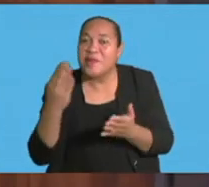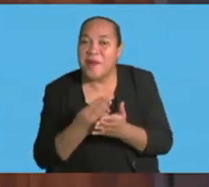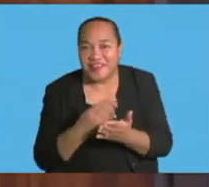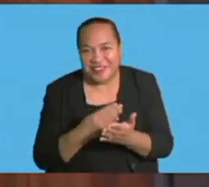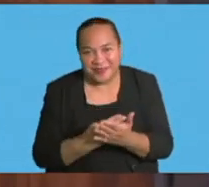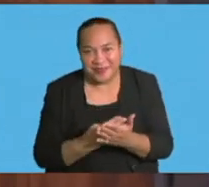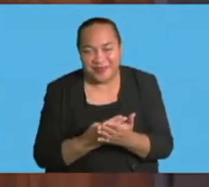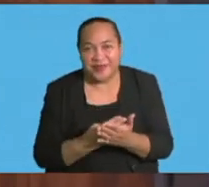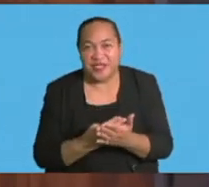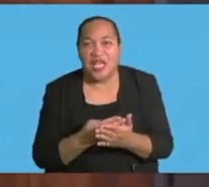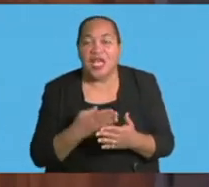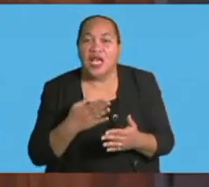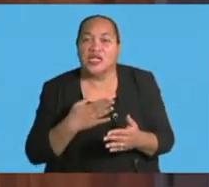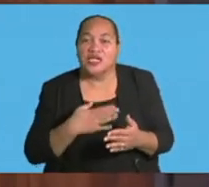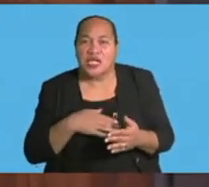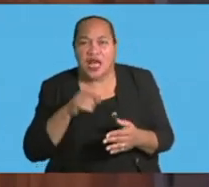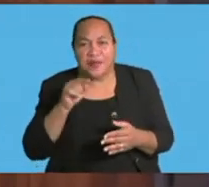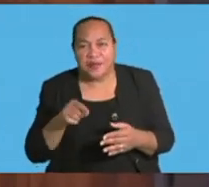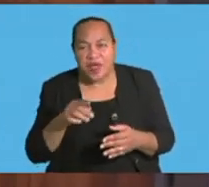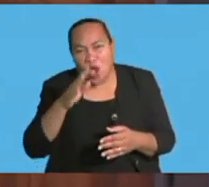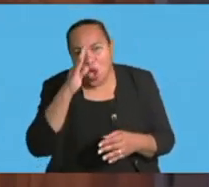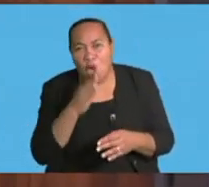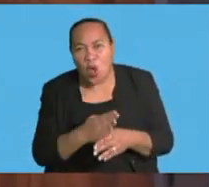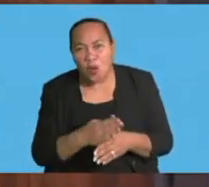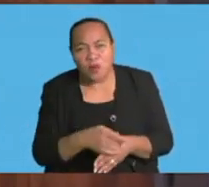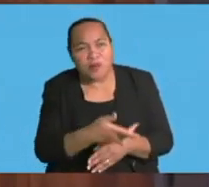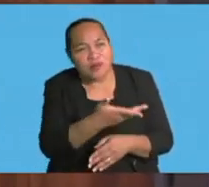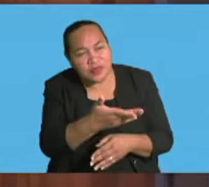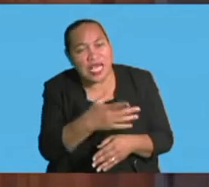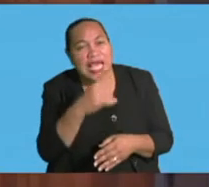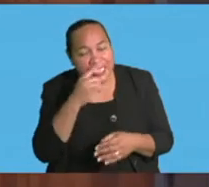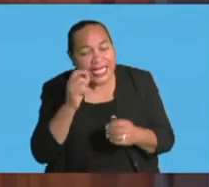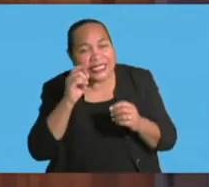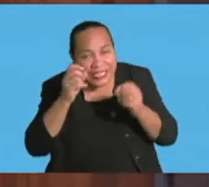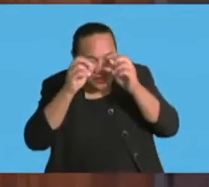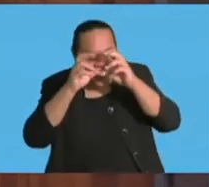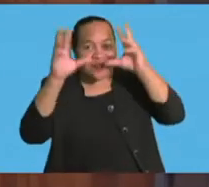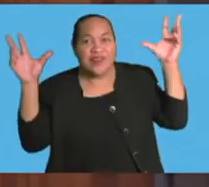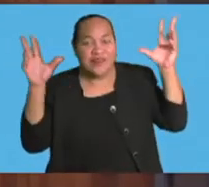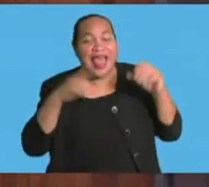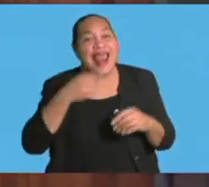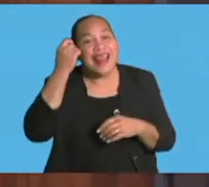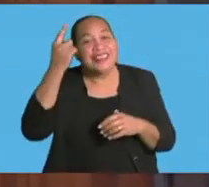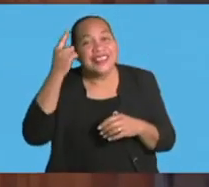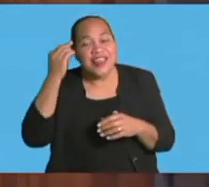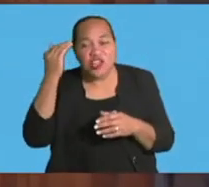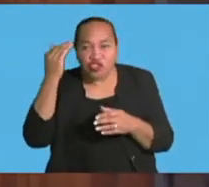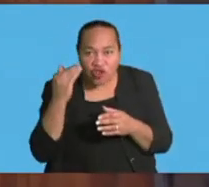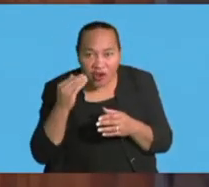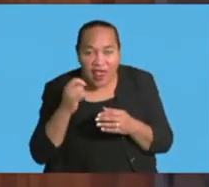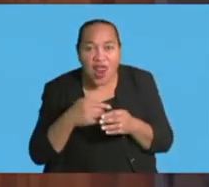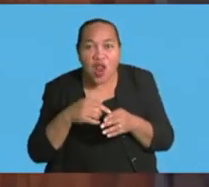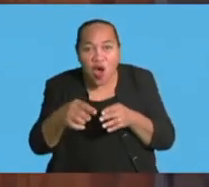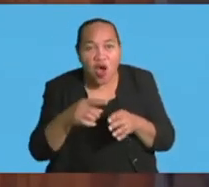sir, I just hope that the opposition can see the bigger picture and understand the short-term and the long-term benefits for our